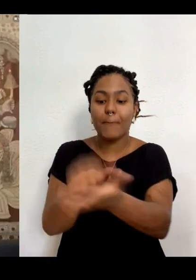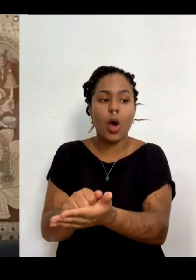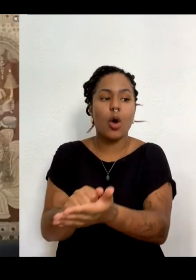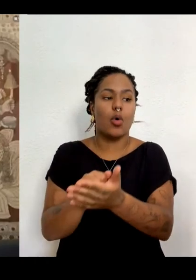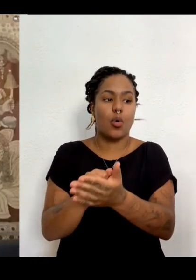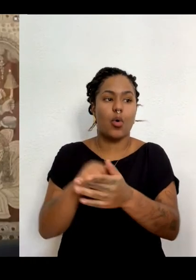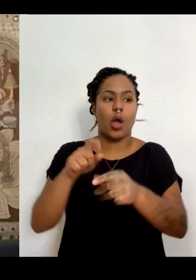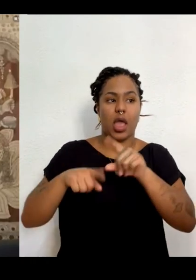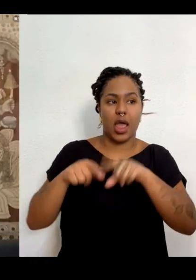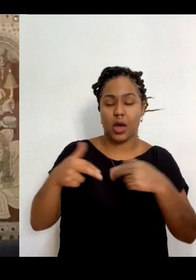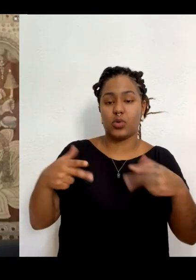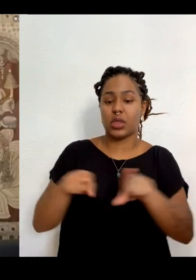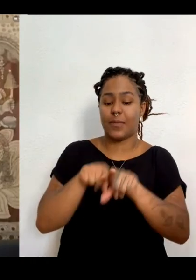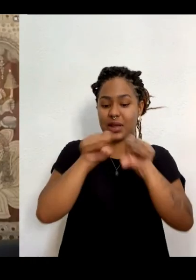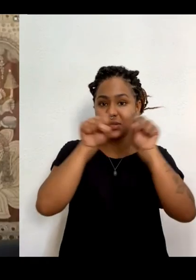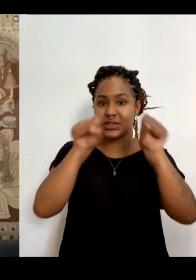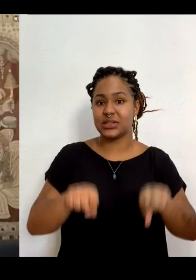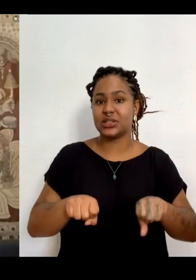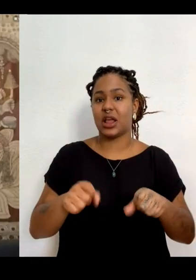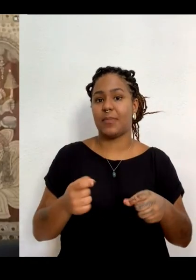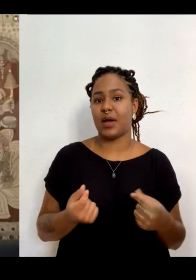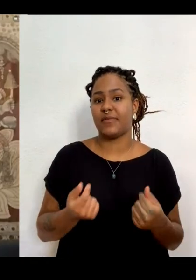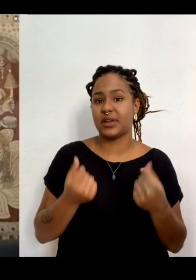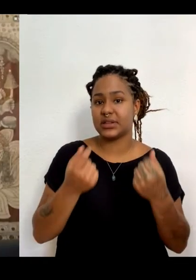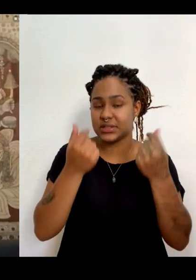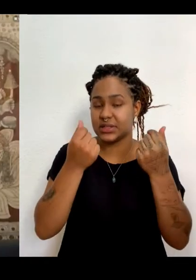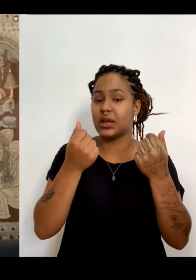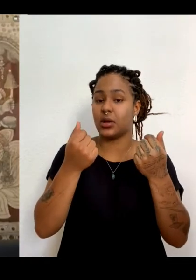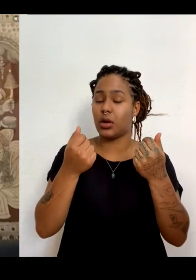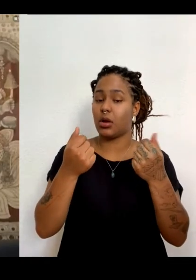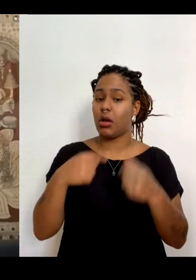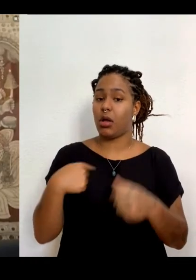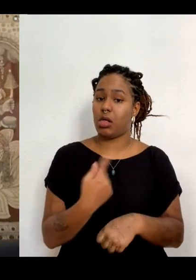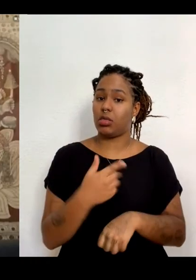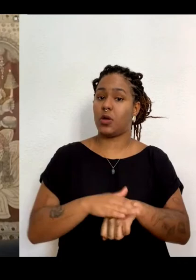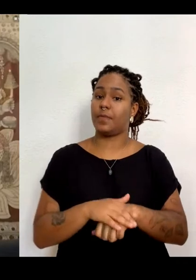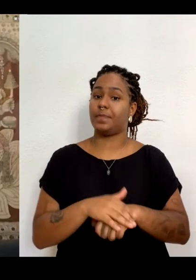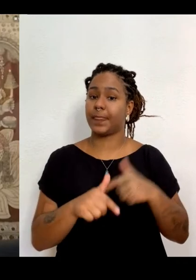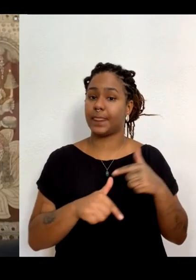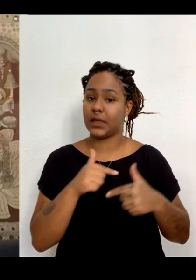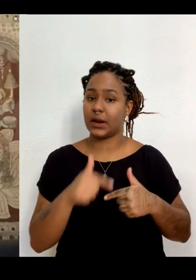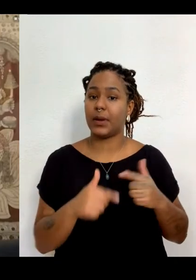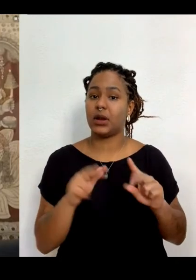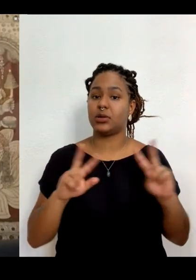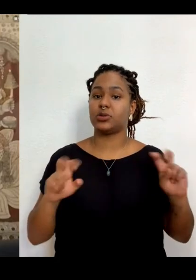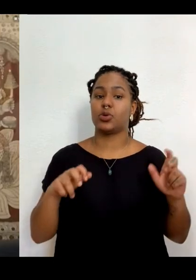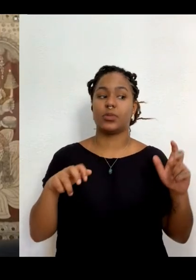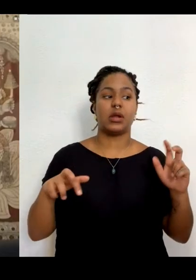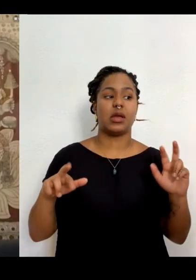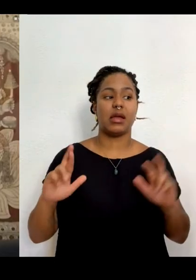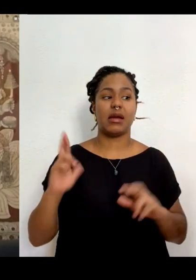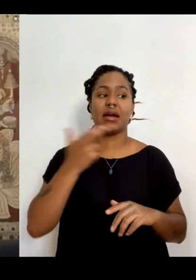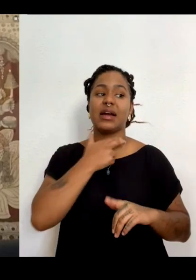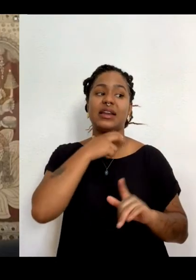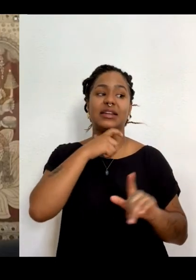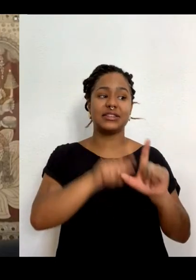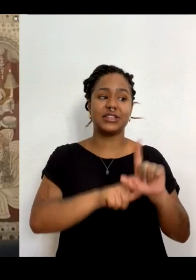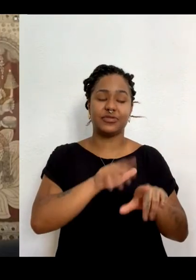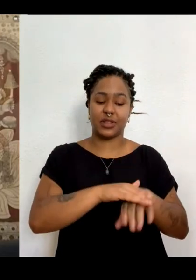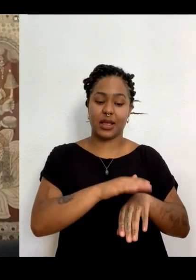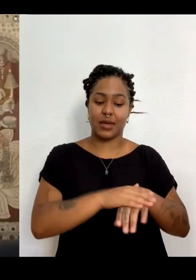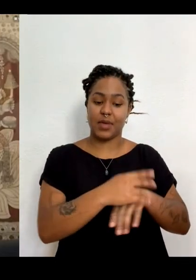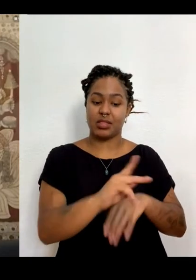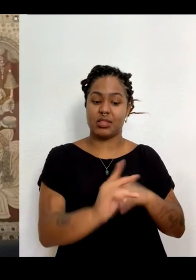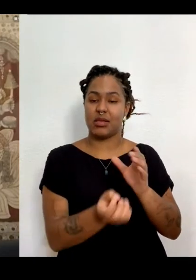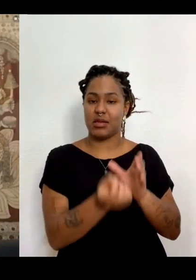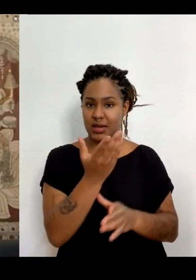will work by using the crisis of debt that they have created and that's why building Arts democracy